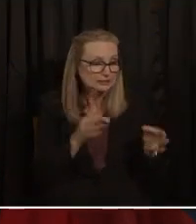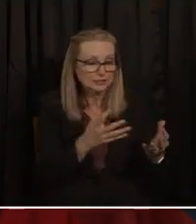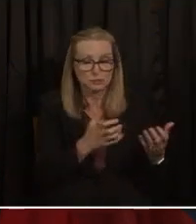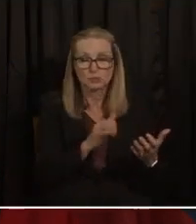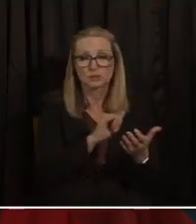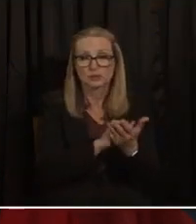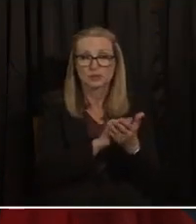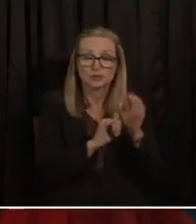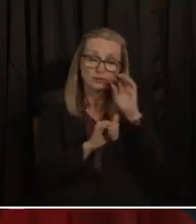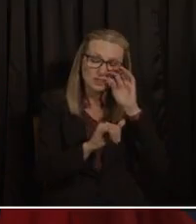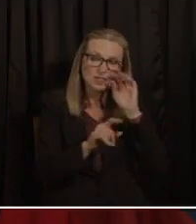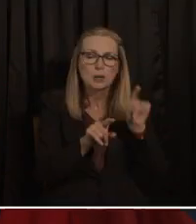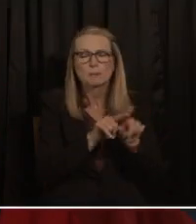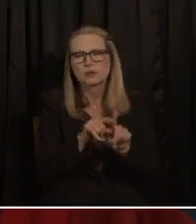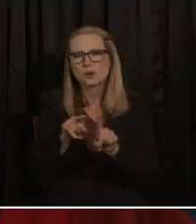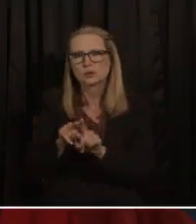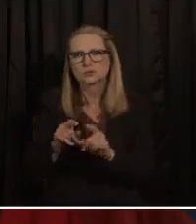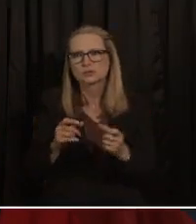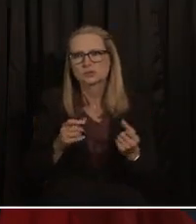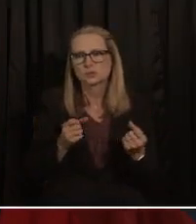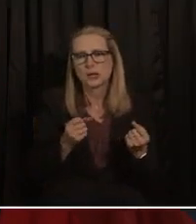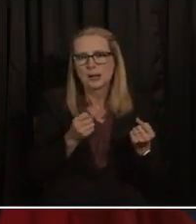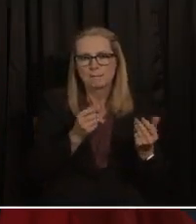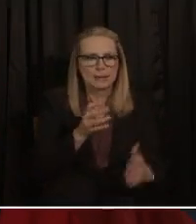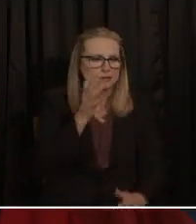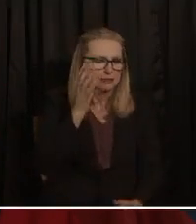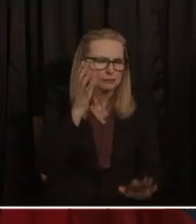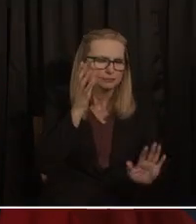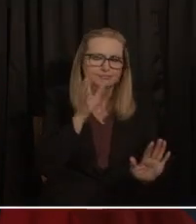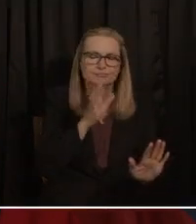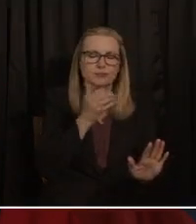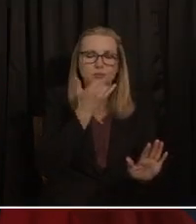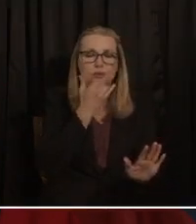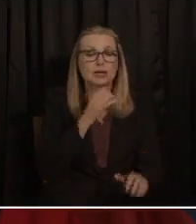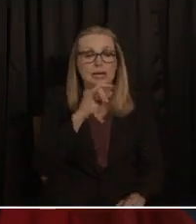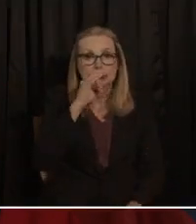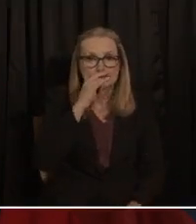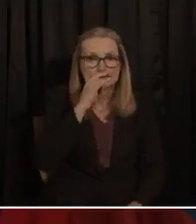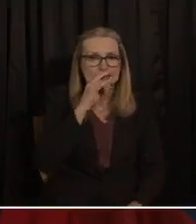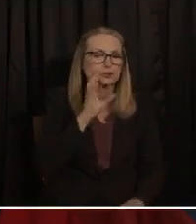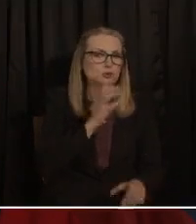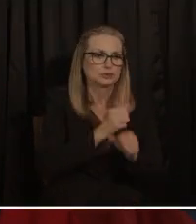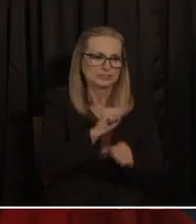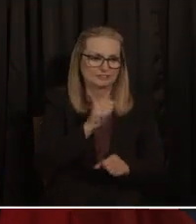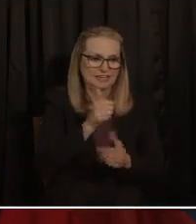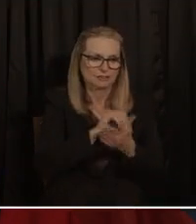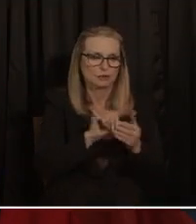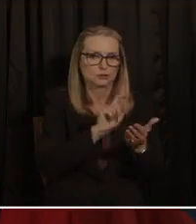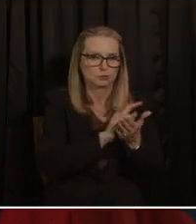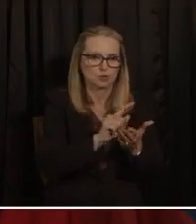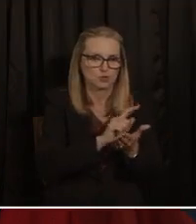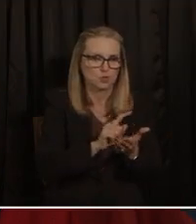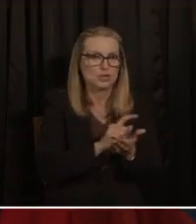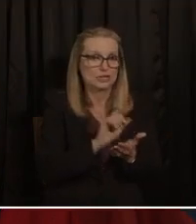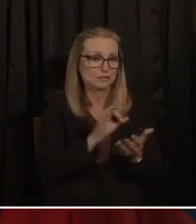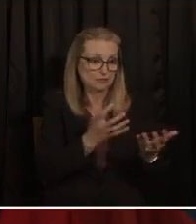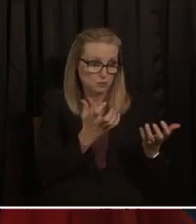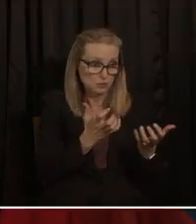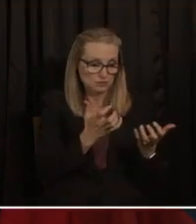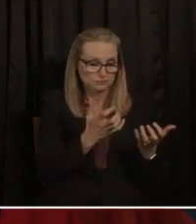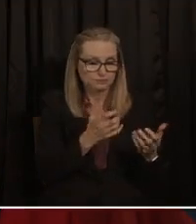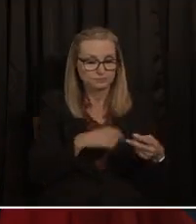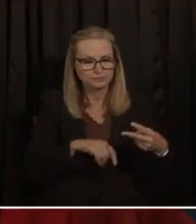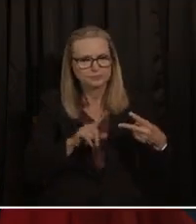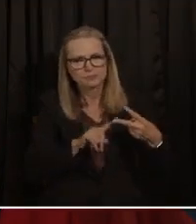our state, parents can receive, or the kids can receive $10 a week for participating in that if they choose to. On the second one,